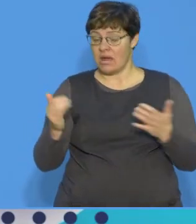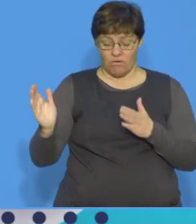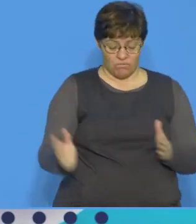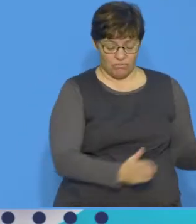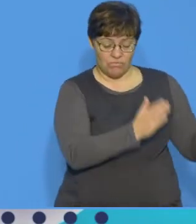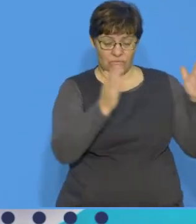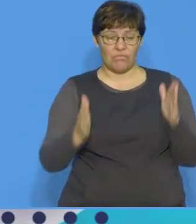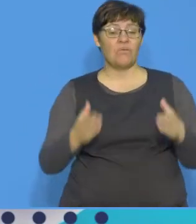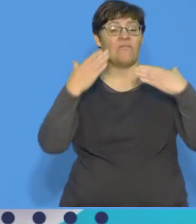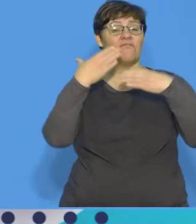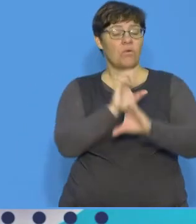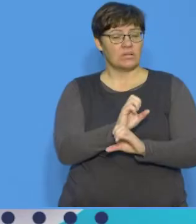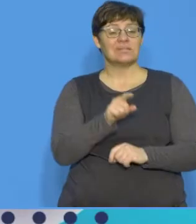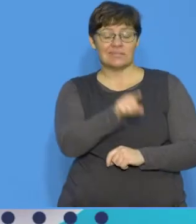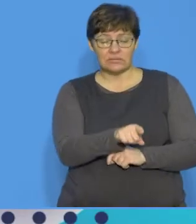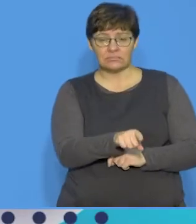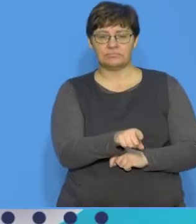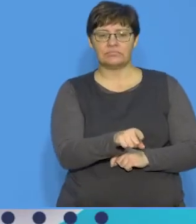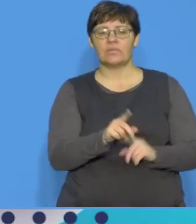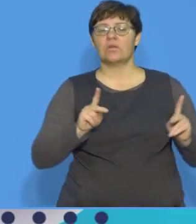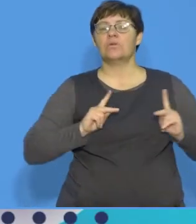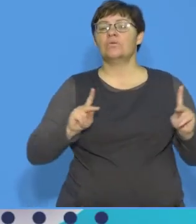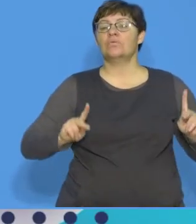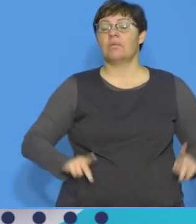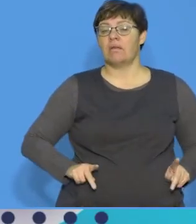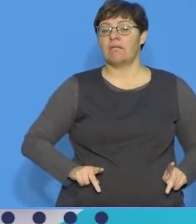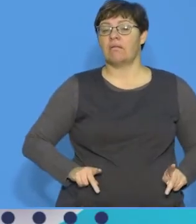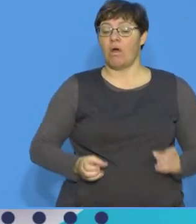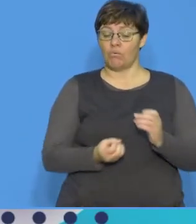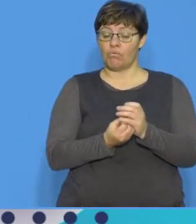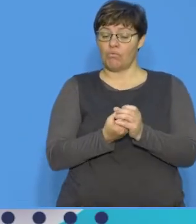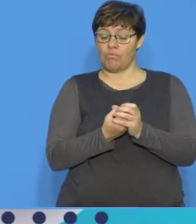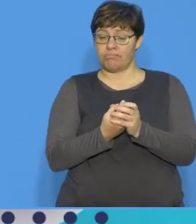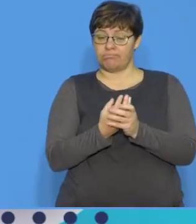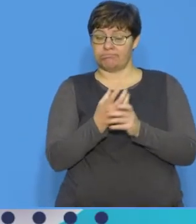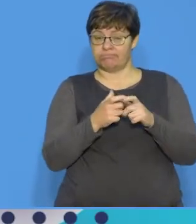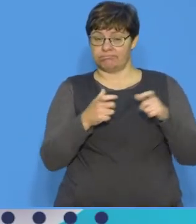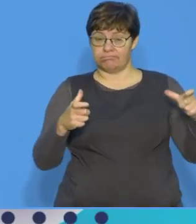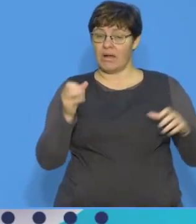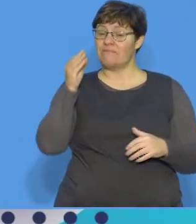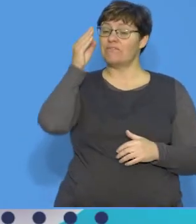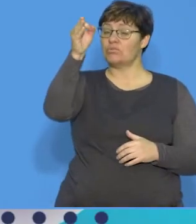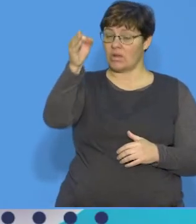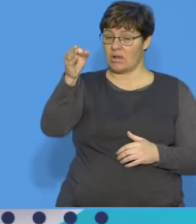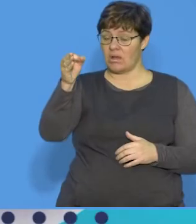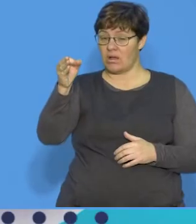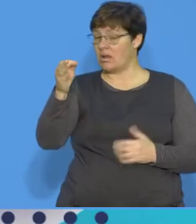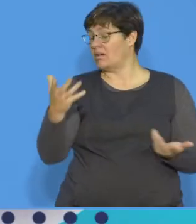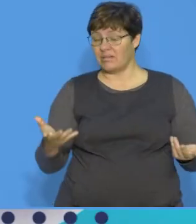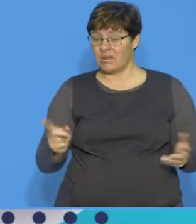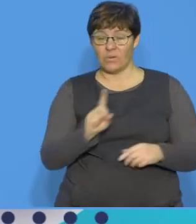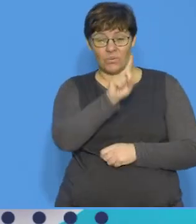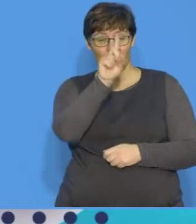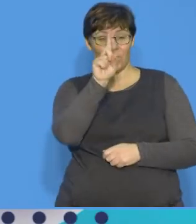the consequences of the human population growth rate for the future. Big